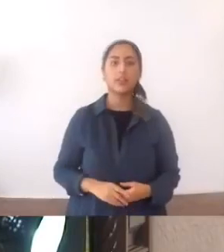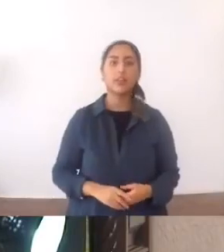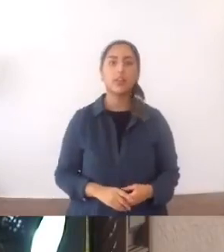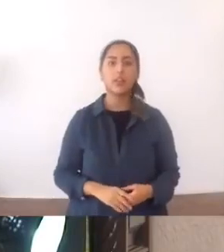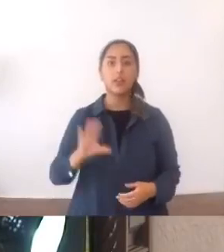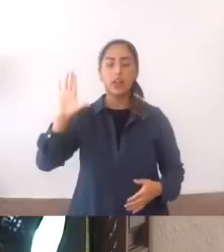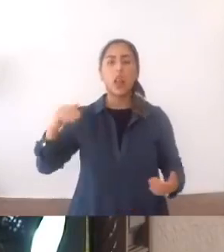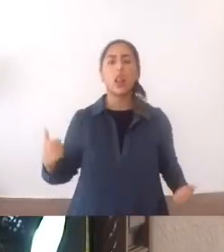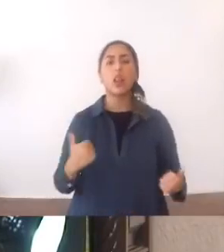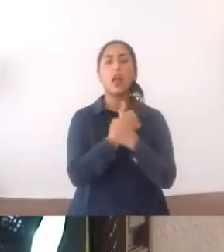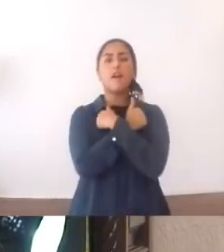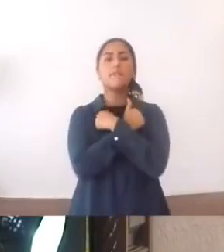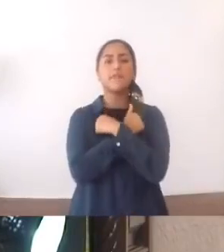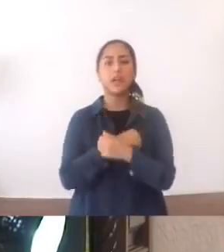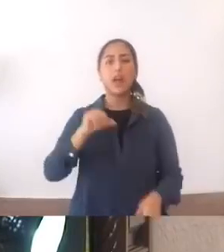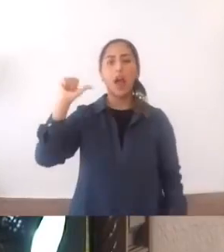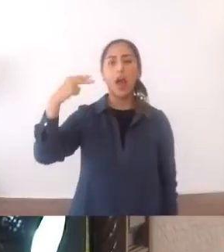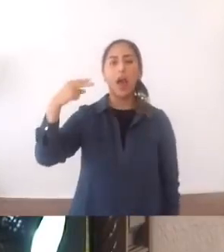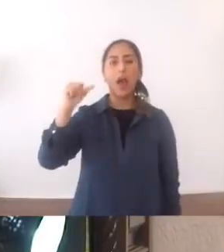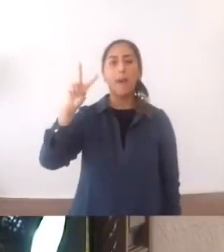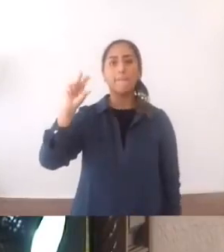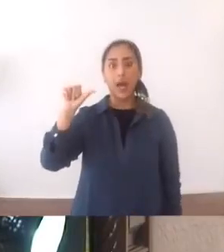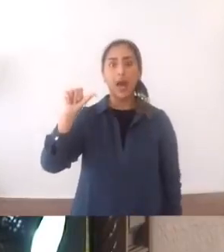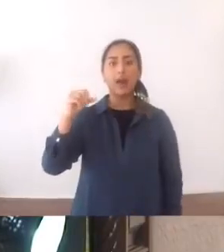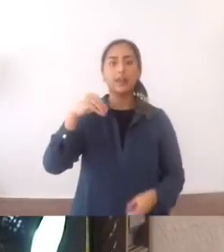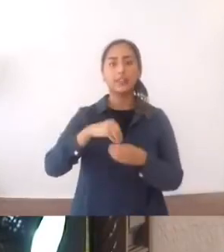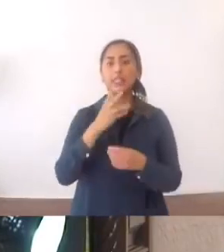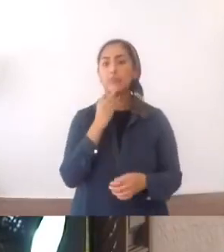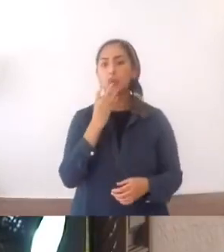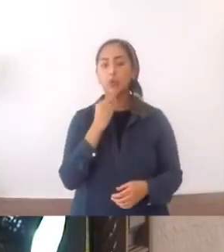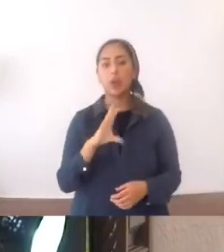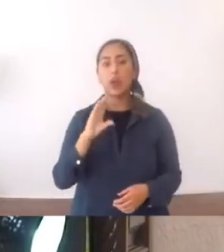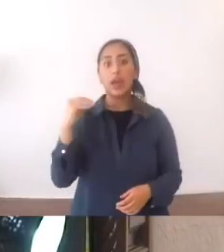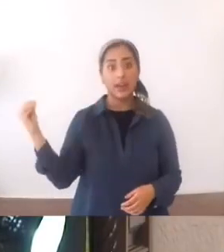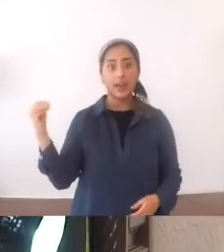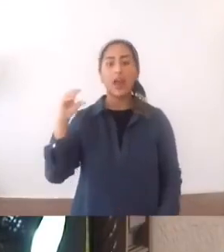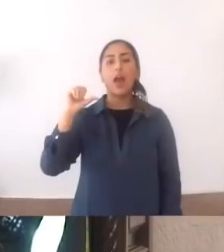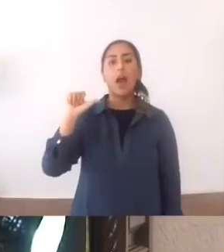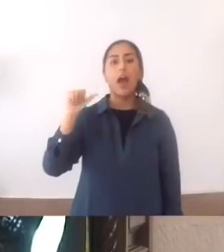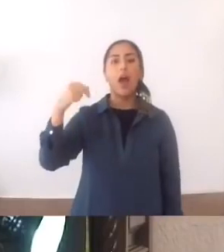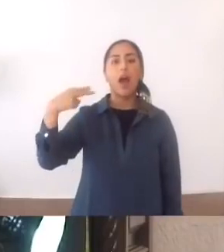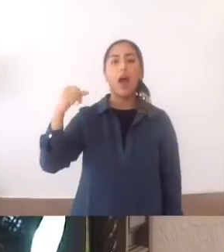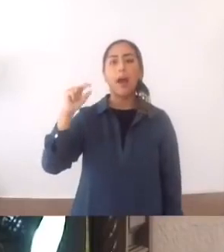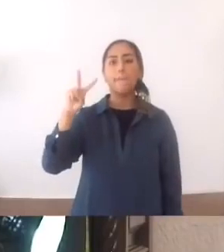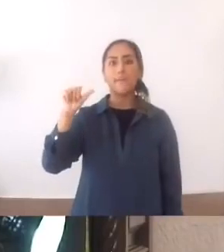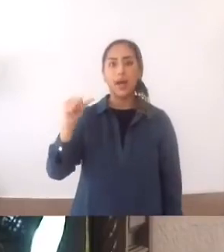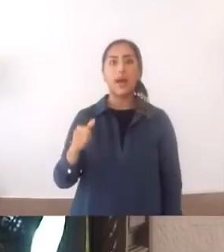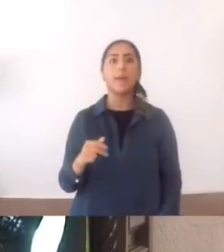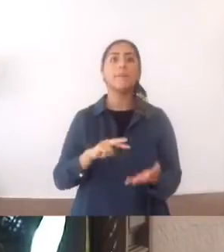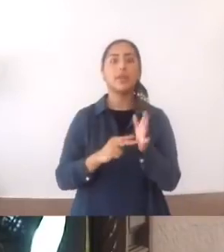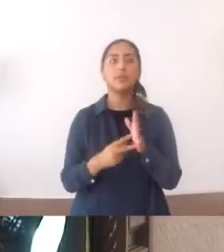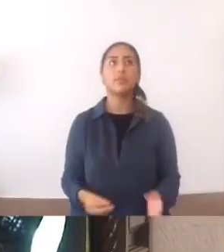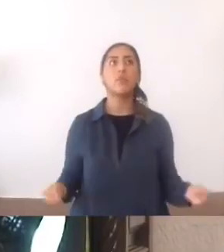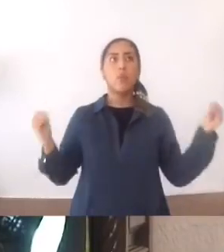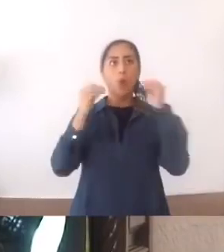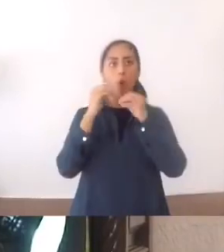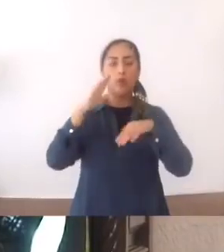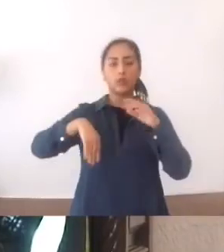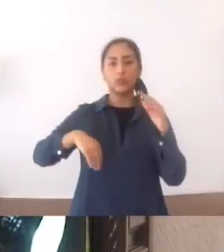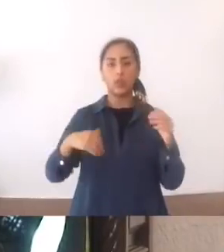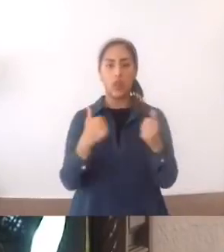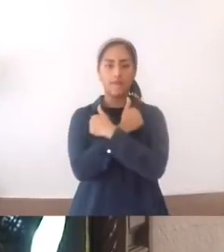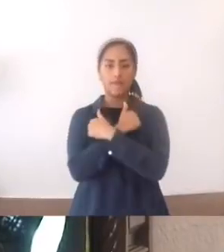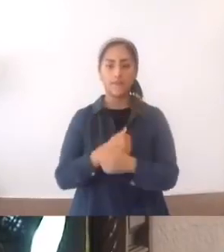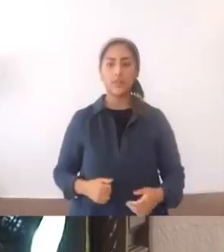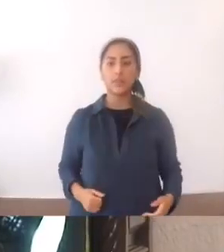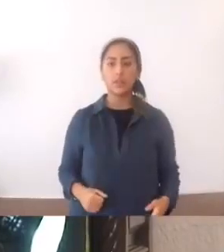of Elohim, God, of Elohim, es amor, is love. ahabá en hebreo. Ahabah in Hebrew. Y ahabá significa más allá de amor,